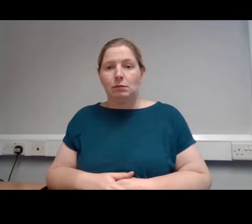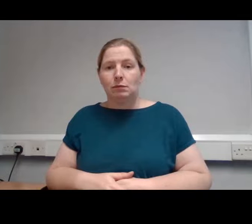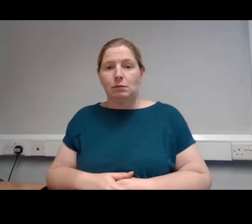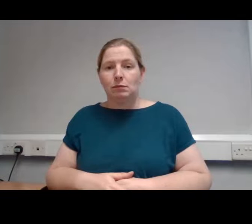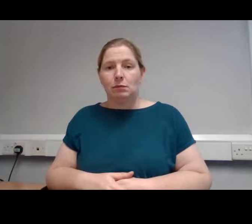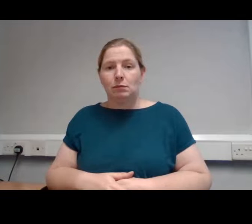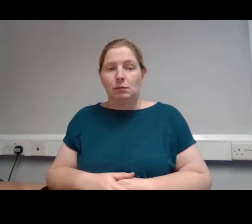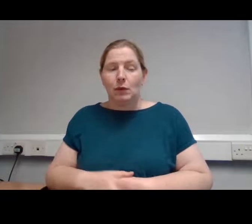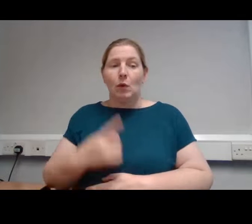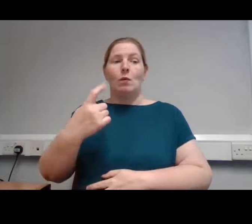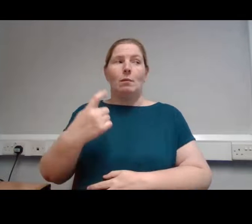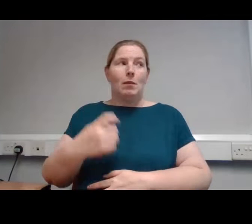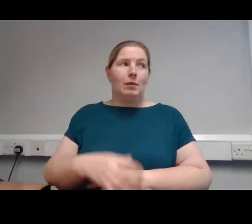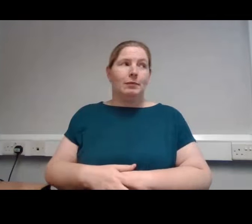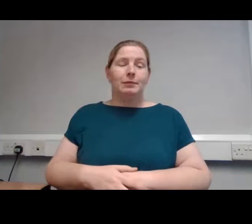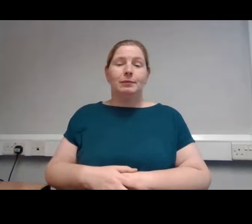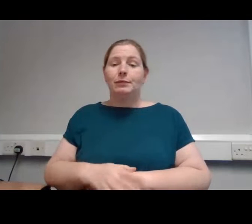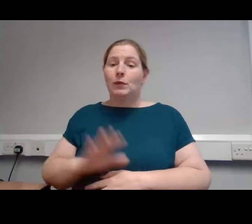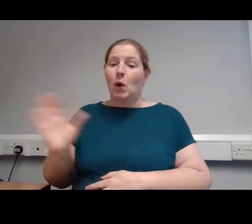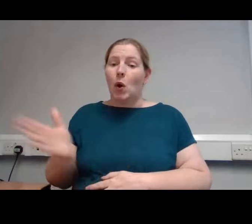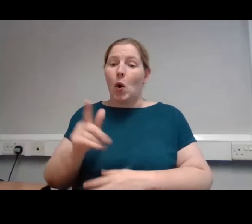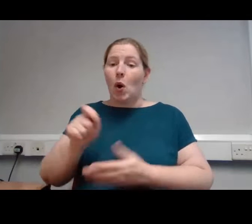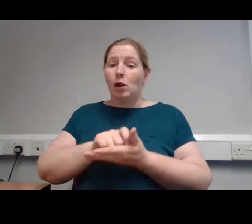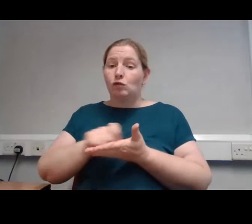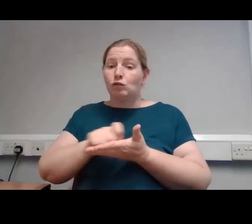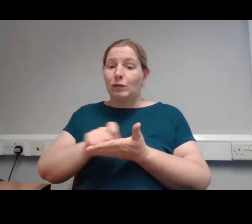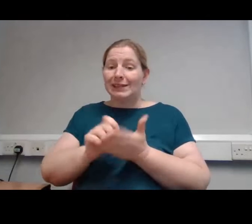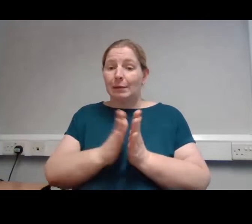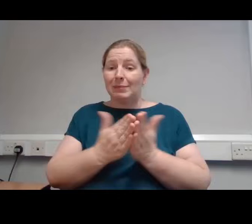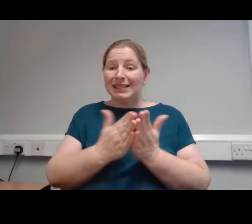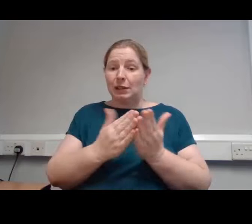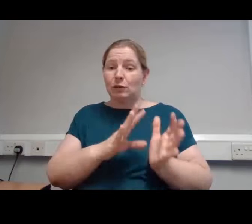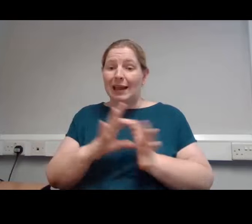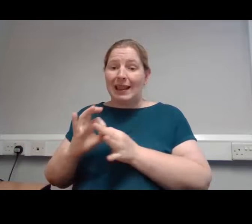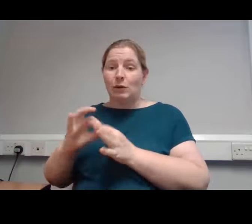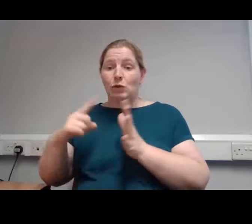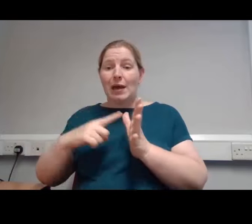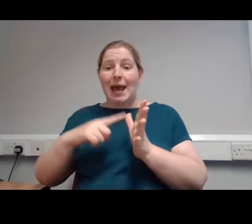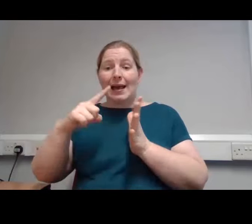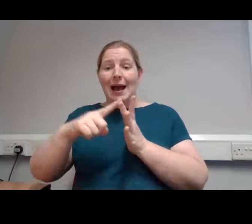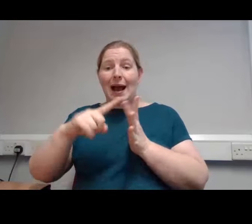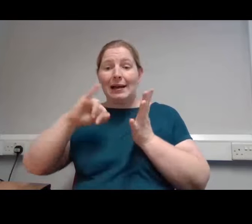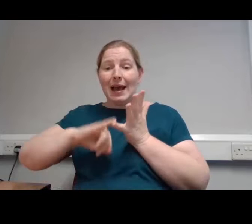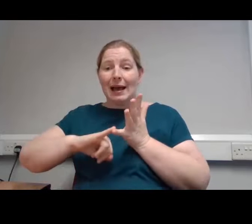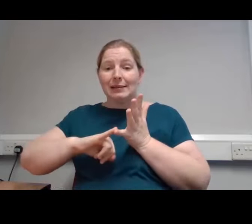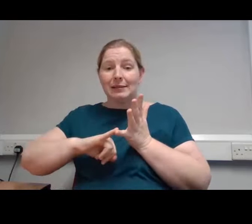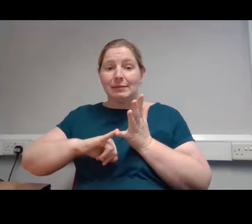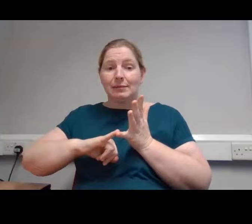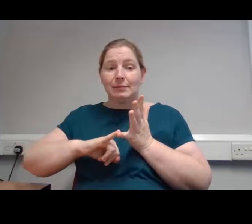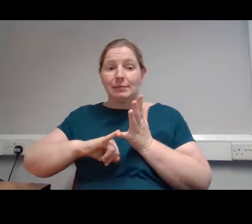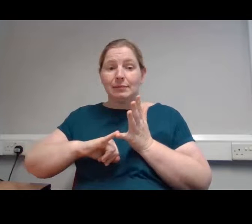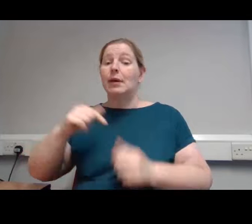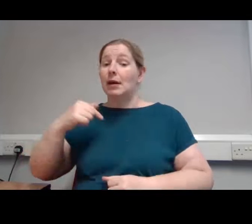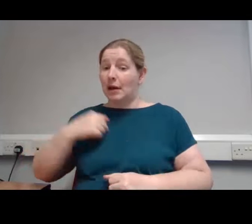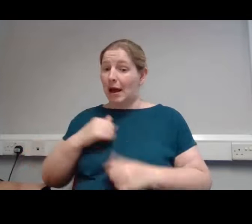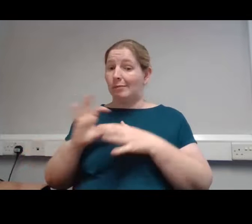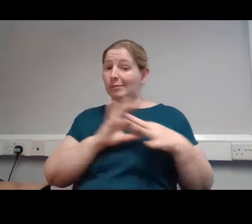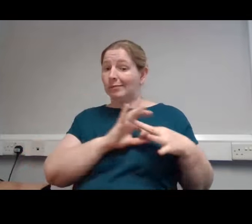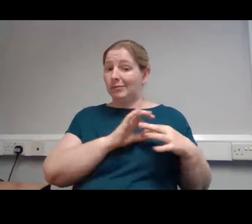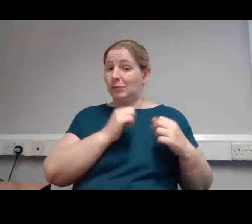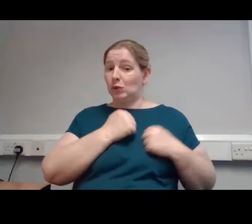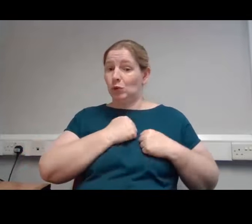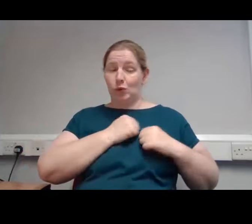And we have another question. Are all written materials linked to accessible standards? So I'm closely linked in with our comms